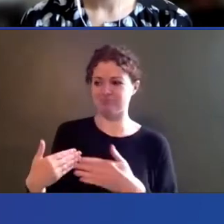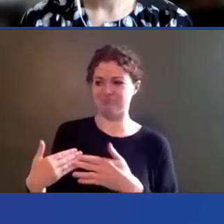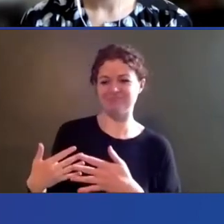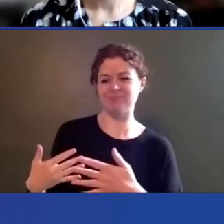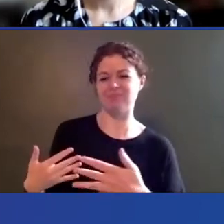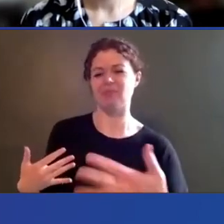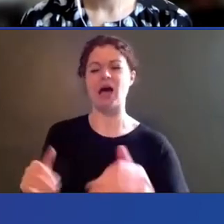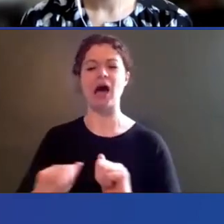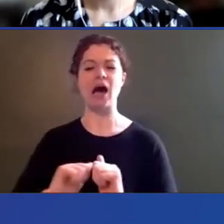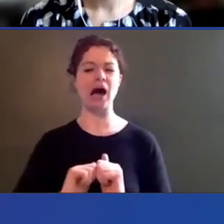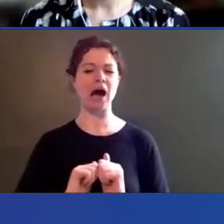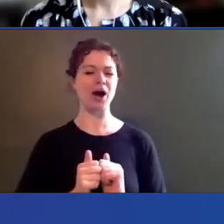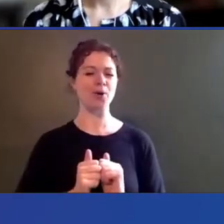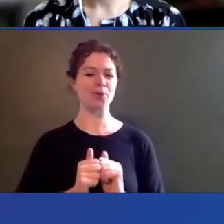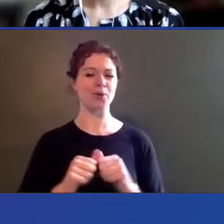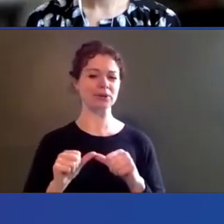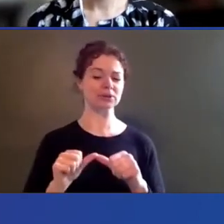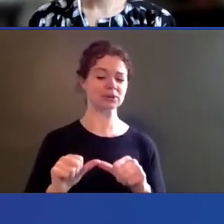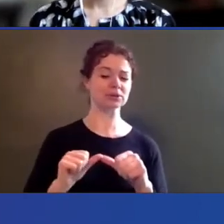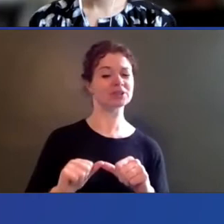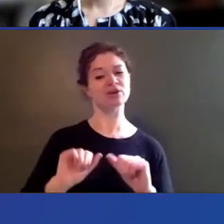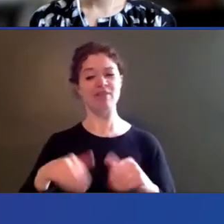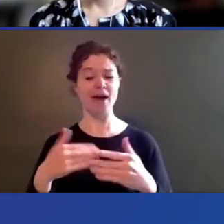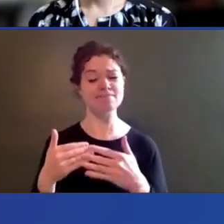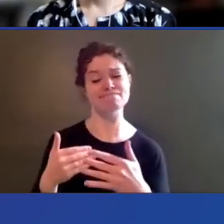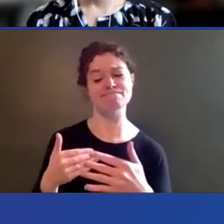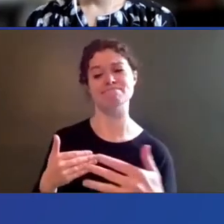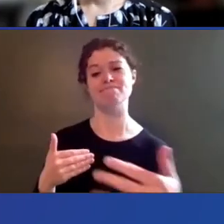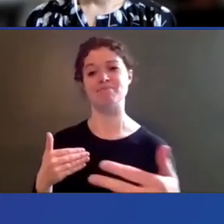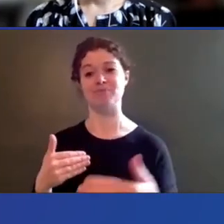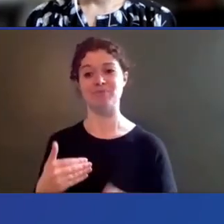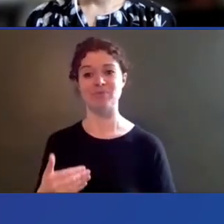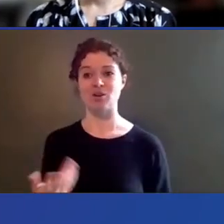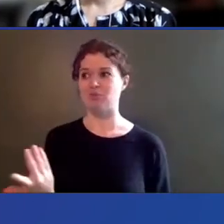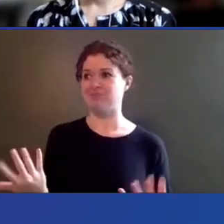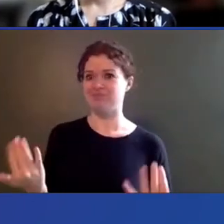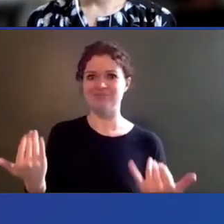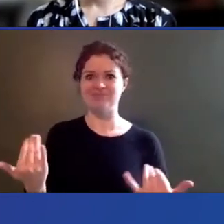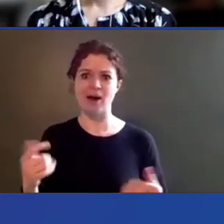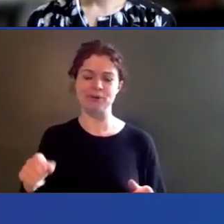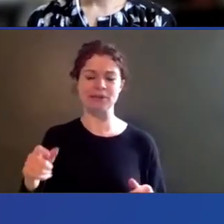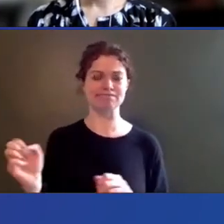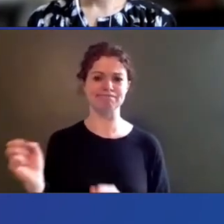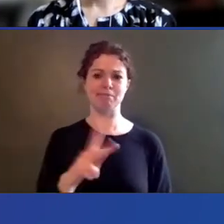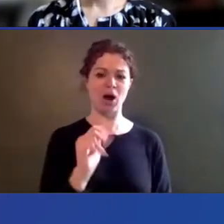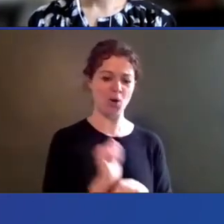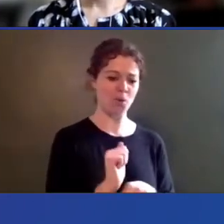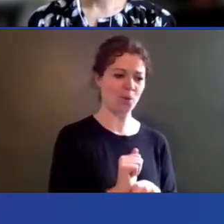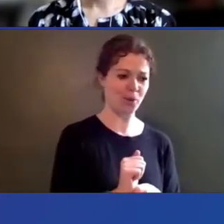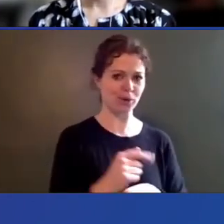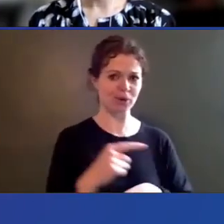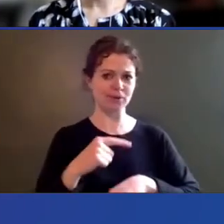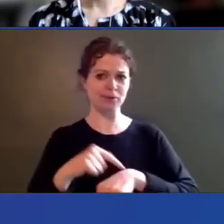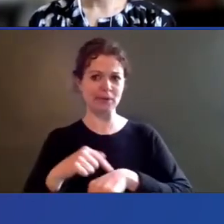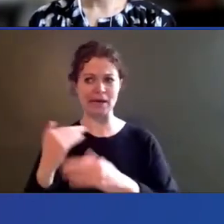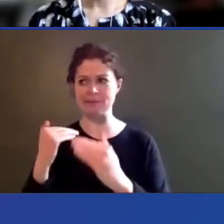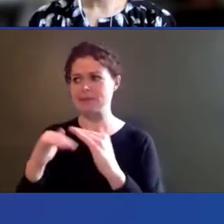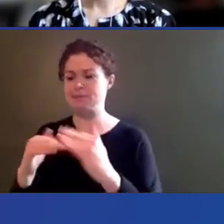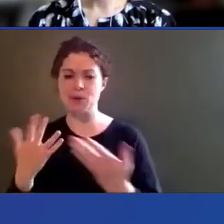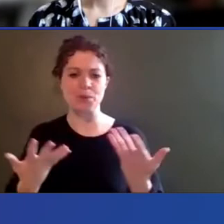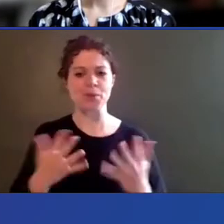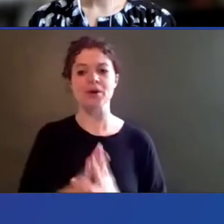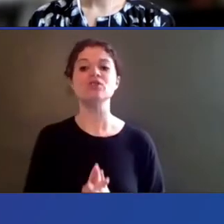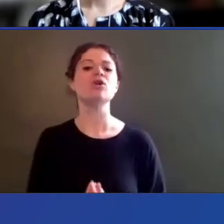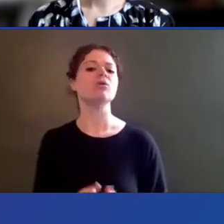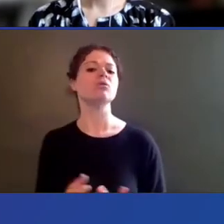hard, particularly for independent arts workers, because you got to work, you don't have the time. So, but anyone else on the panel